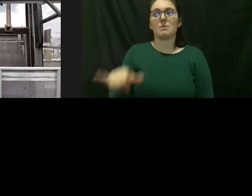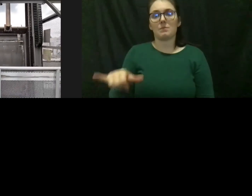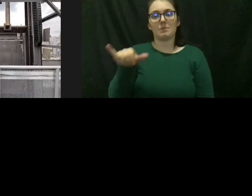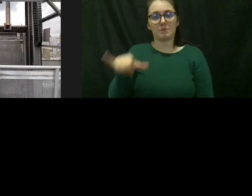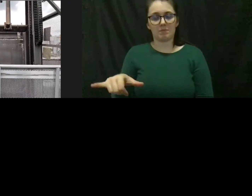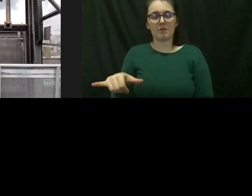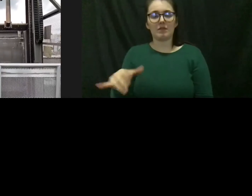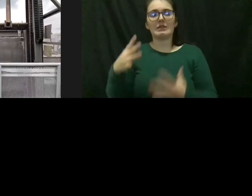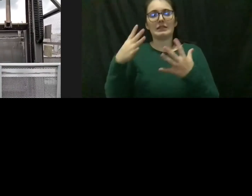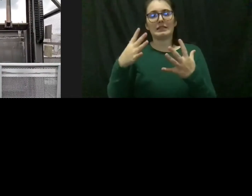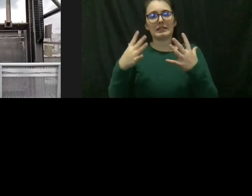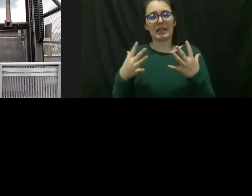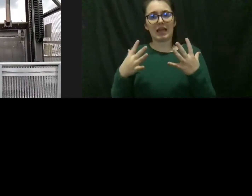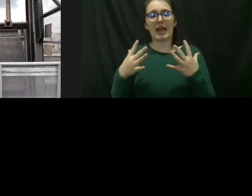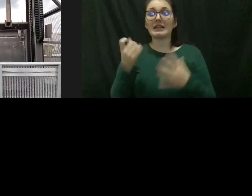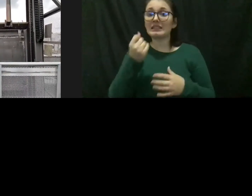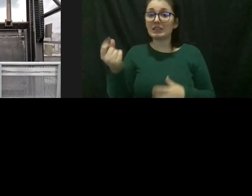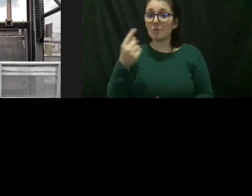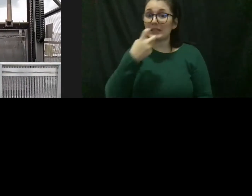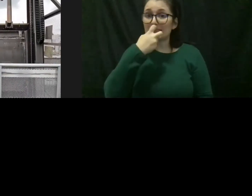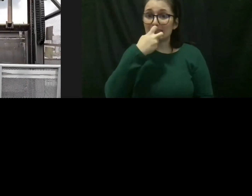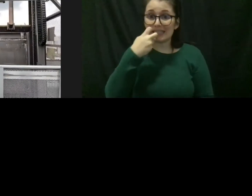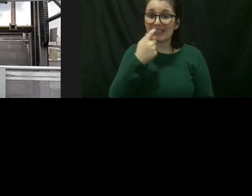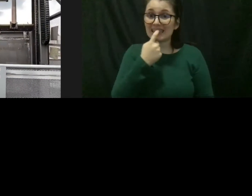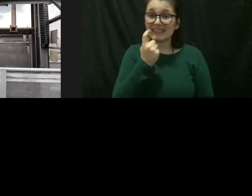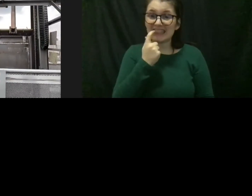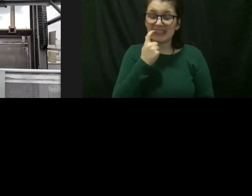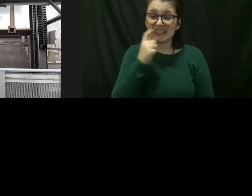had, unfortunately, somebody's dentures,